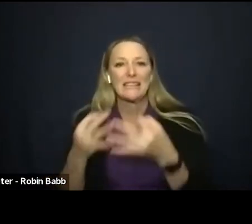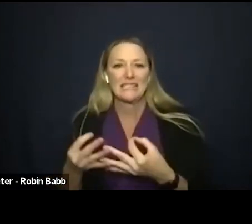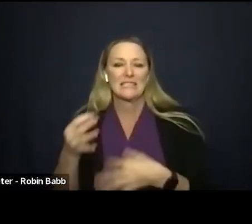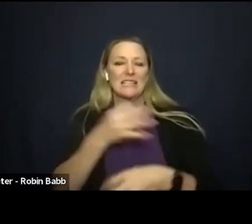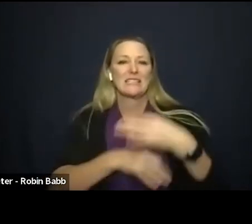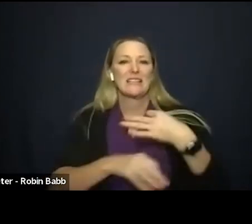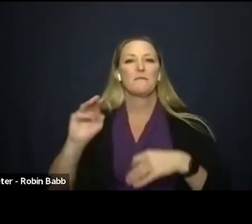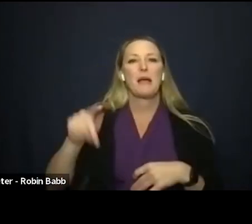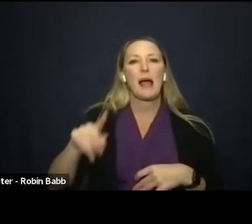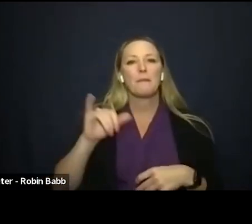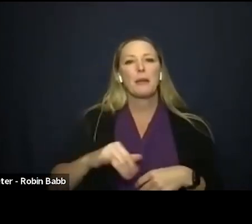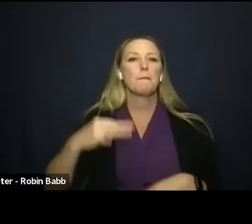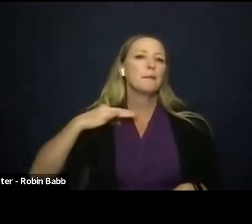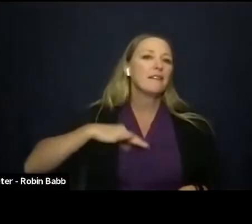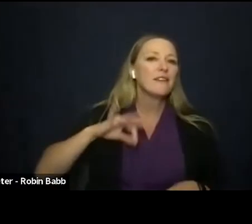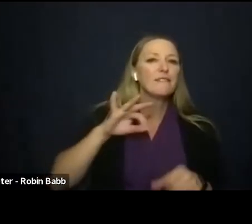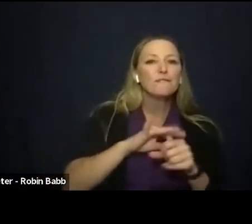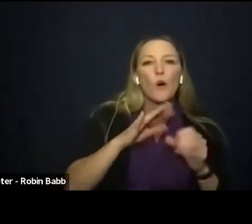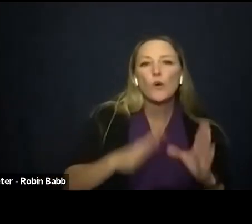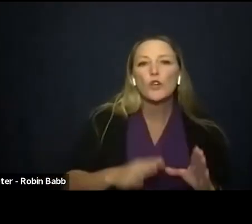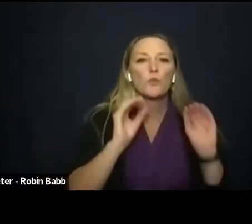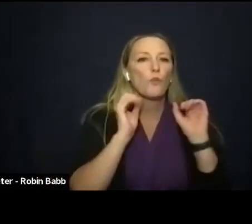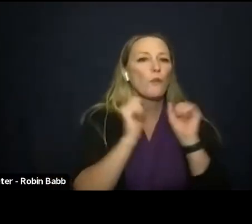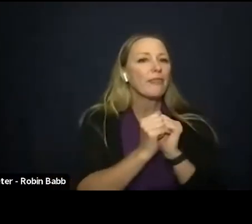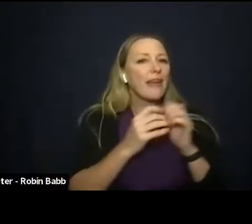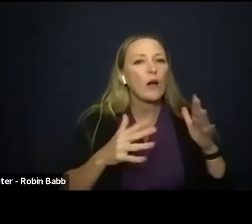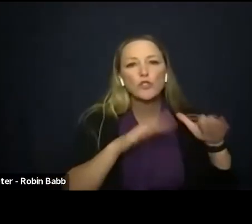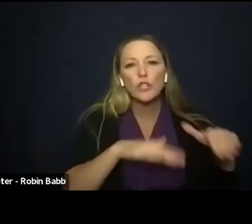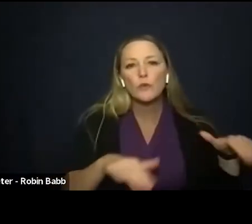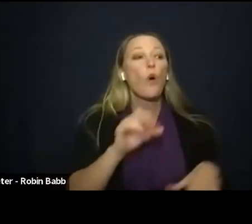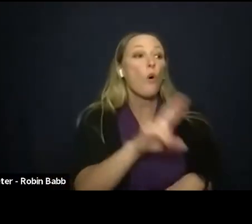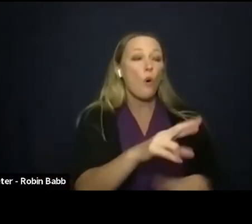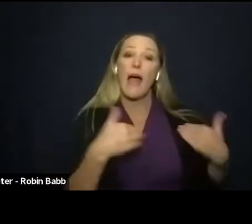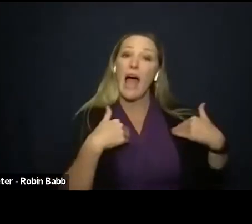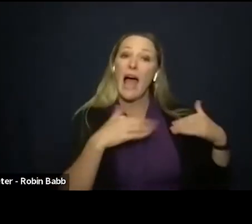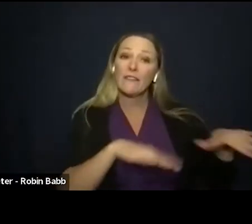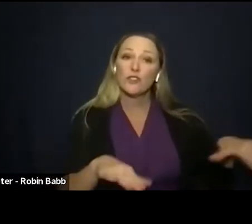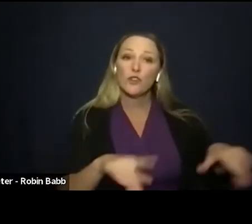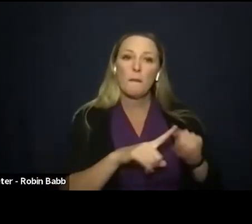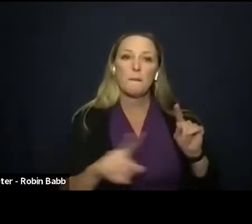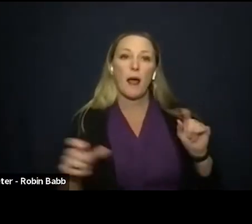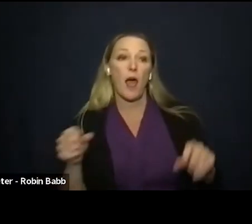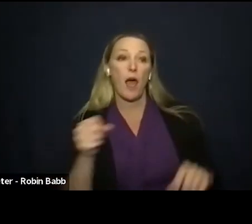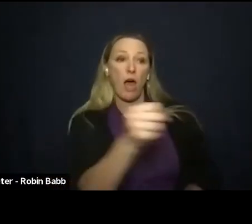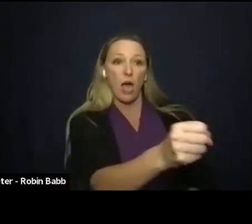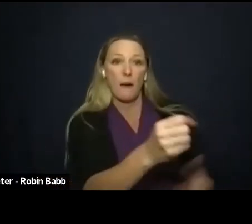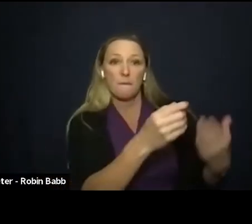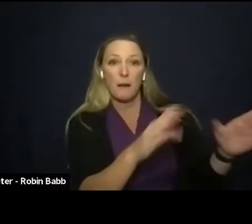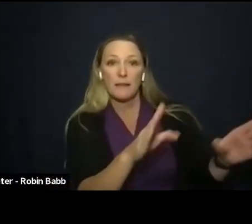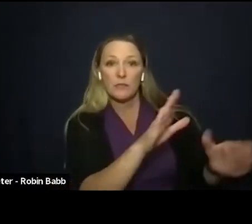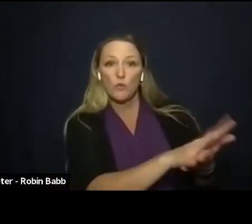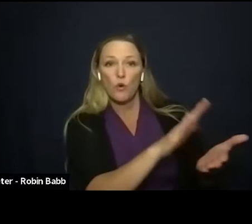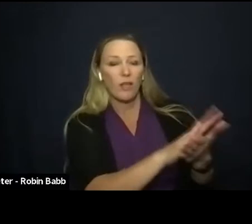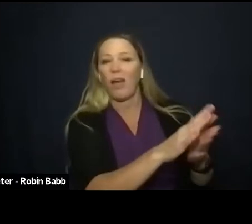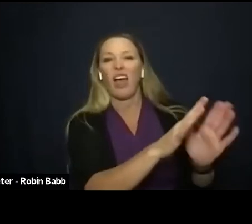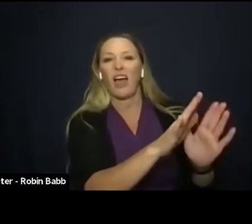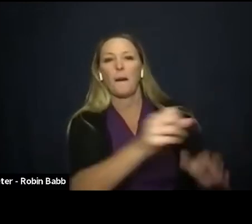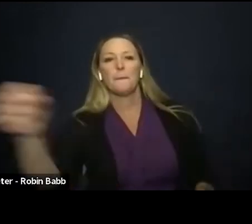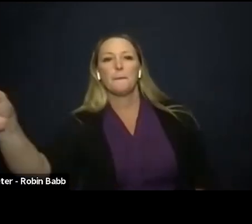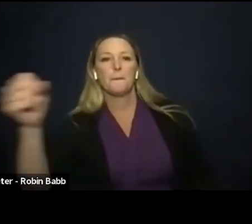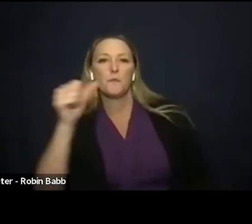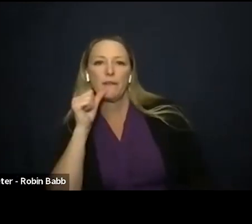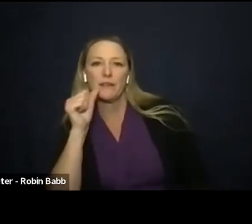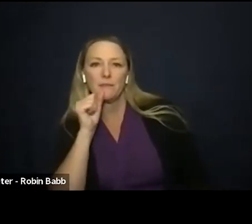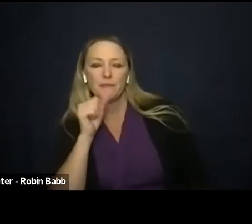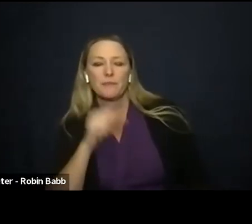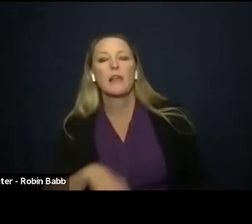favor voters who don't have children or do but choose not to send them to the local public schools trustee maps that